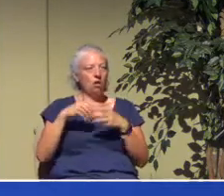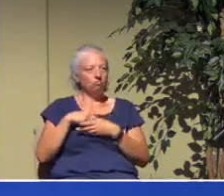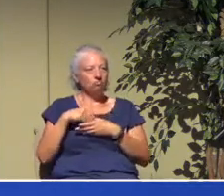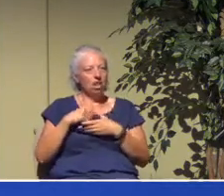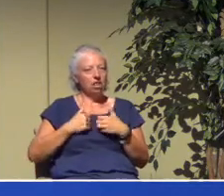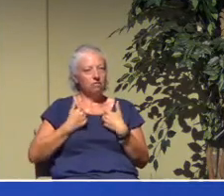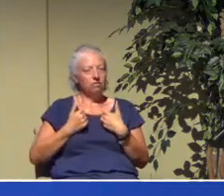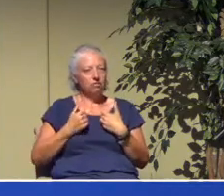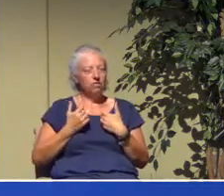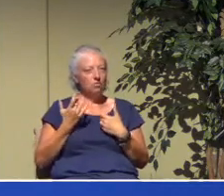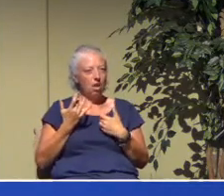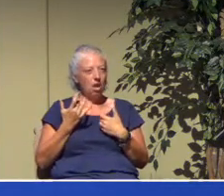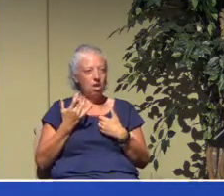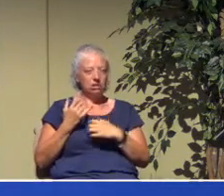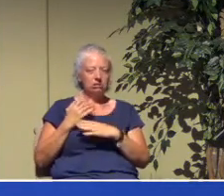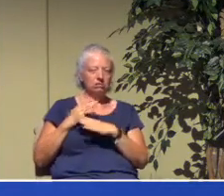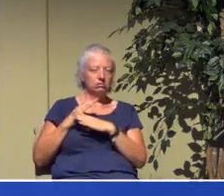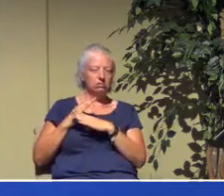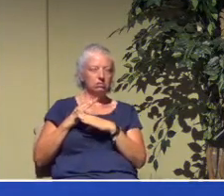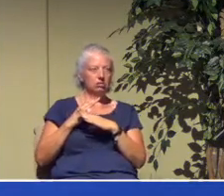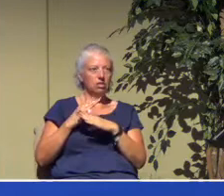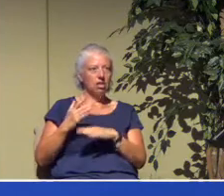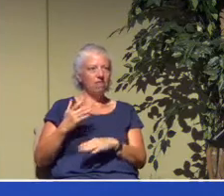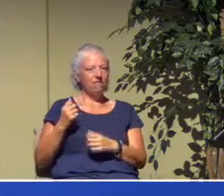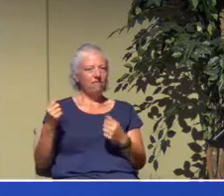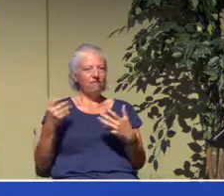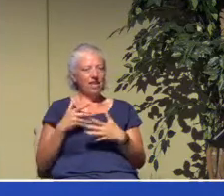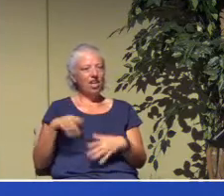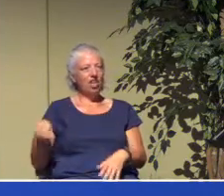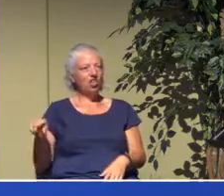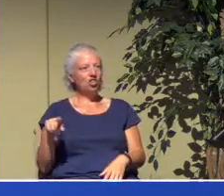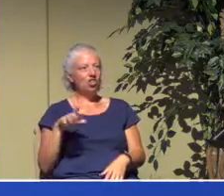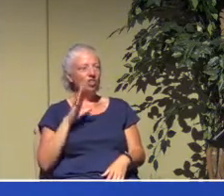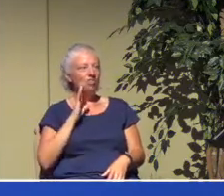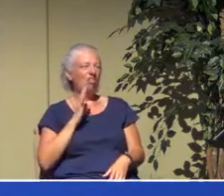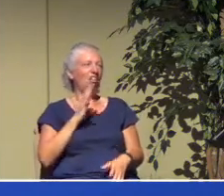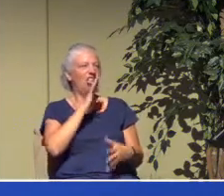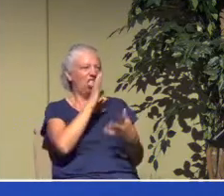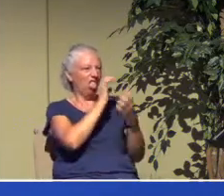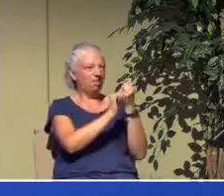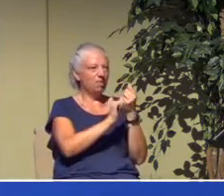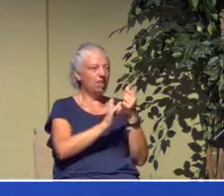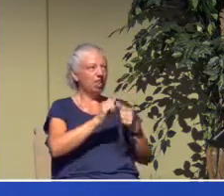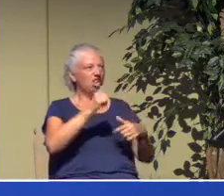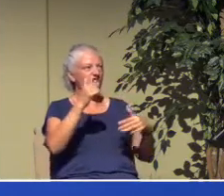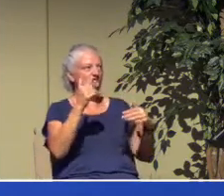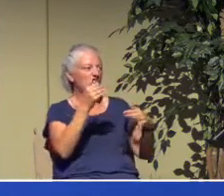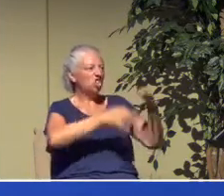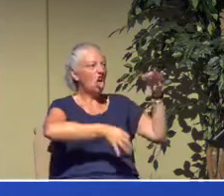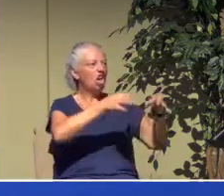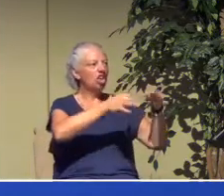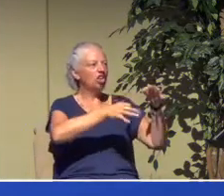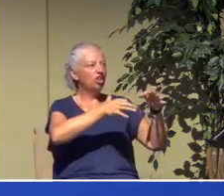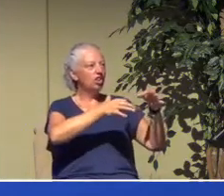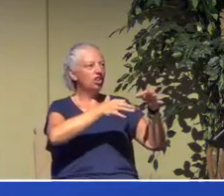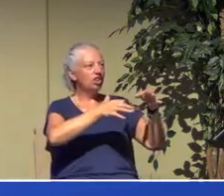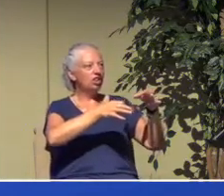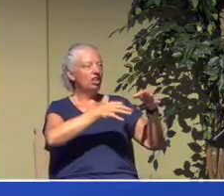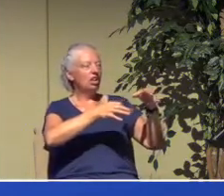fear that people will be harsh with us. We fear that we will be judged. We will be seen as weak or